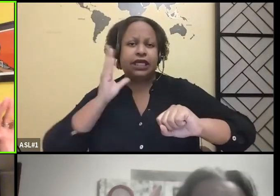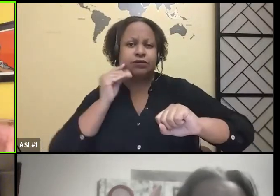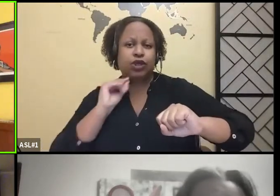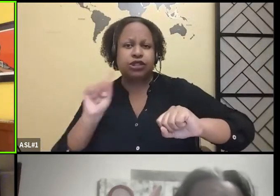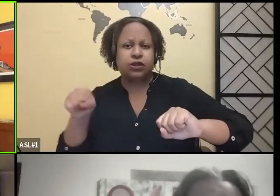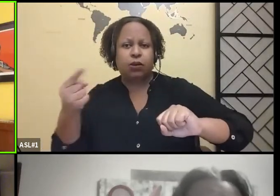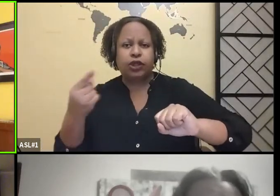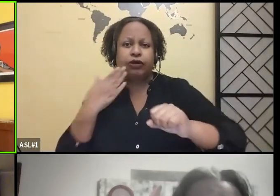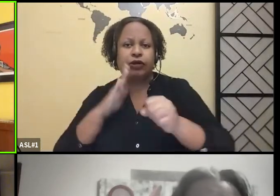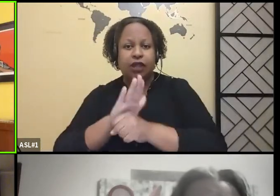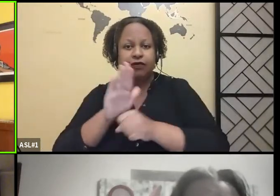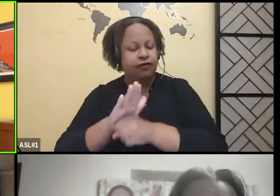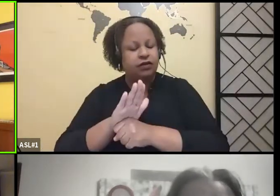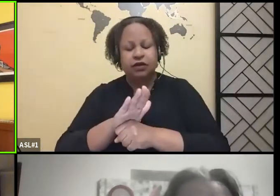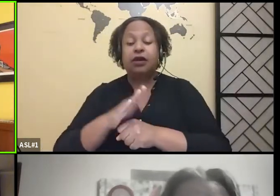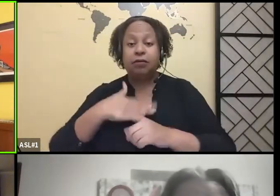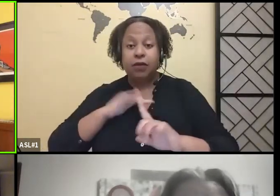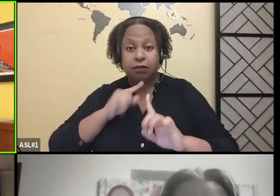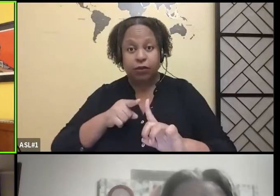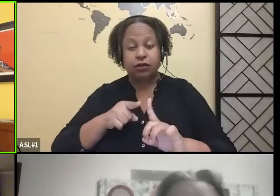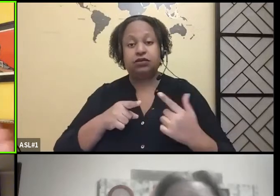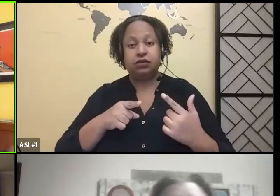to think.